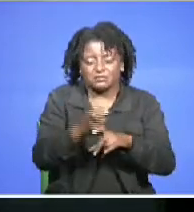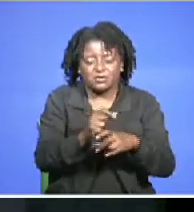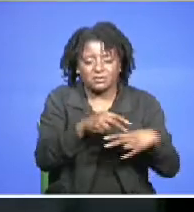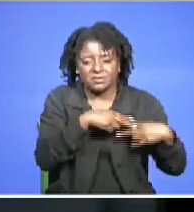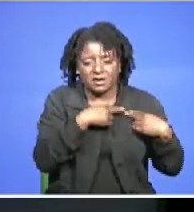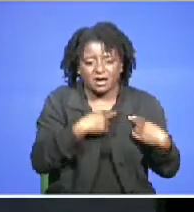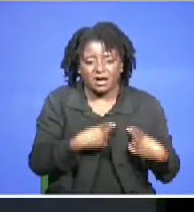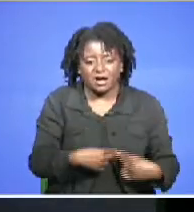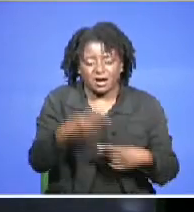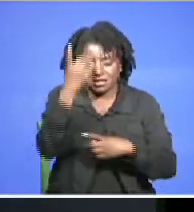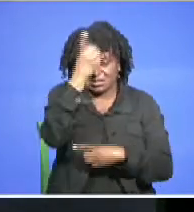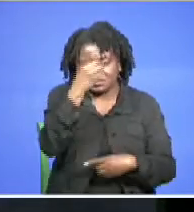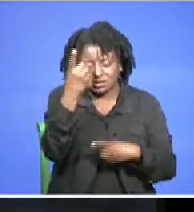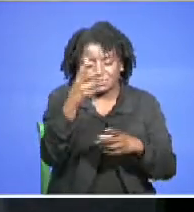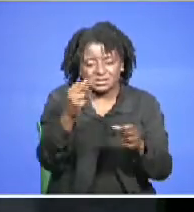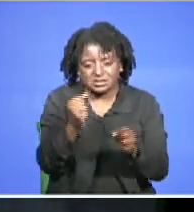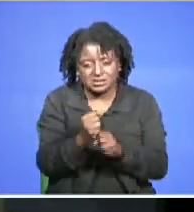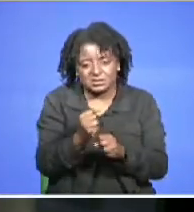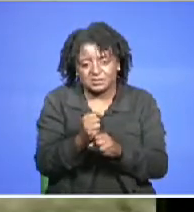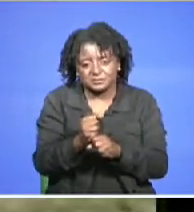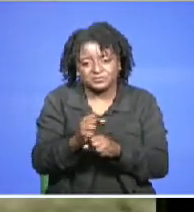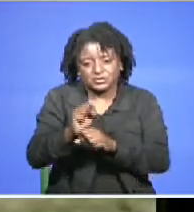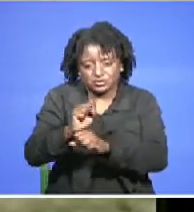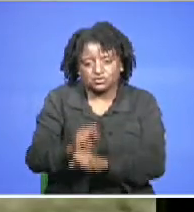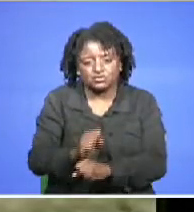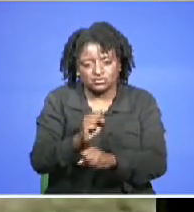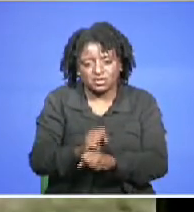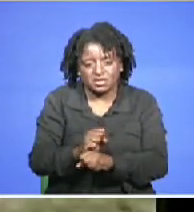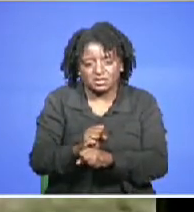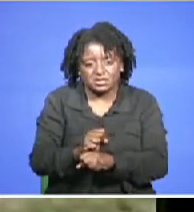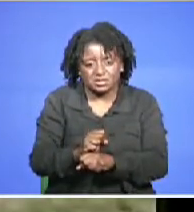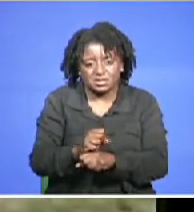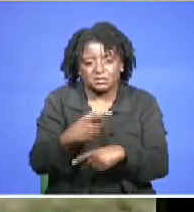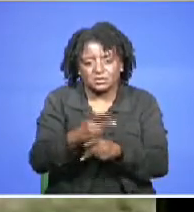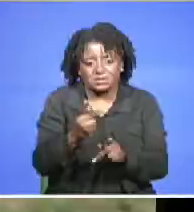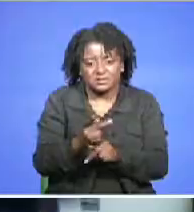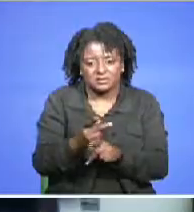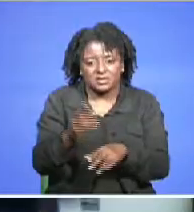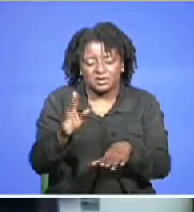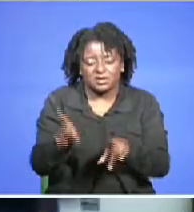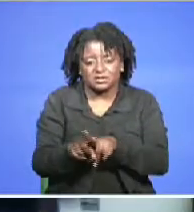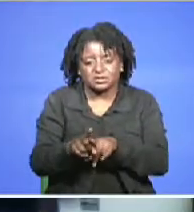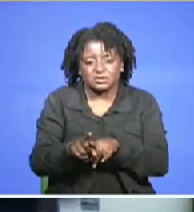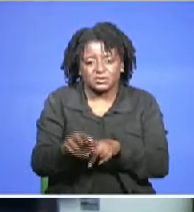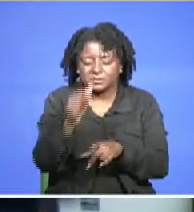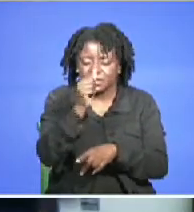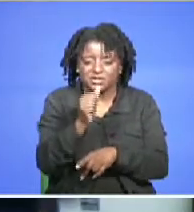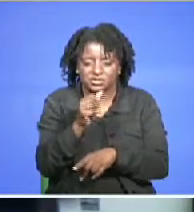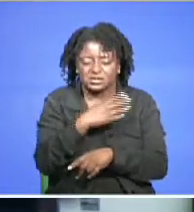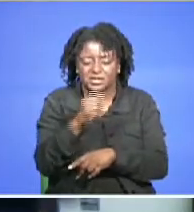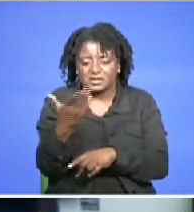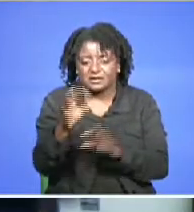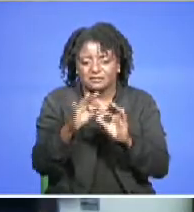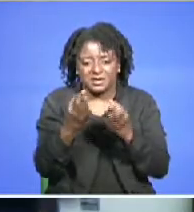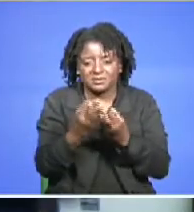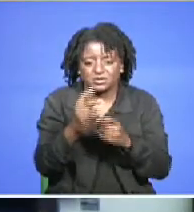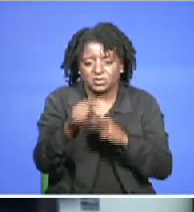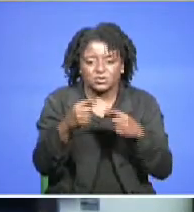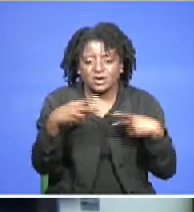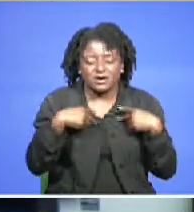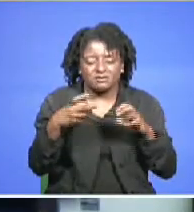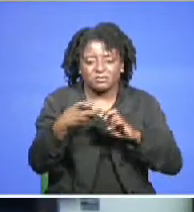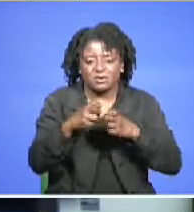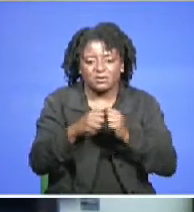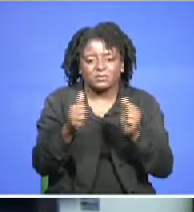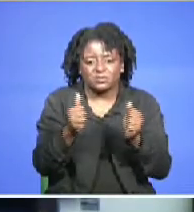taking a toll not only on productivity, but the bottom lines of patients and their families. When you have a problem with the electrical system